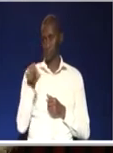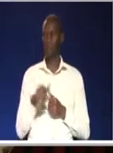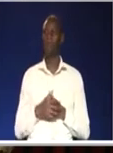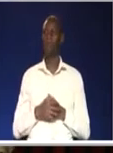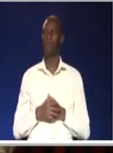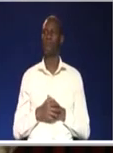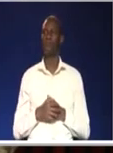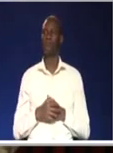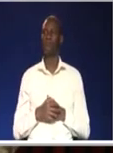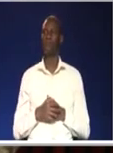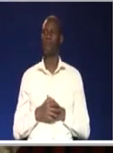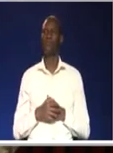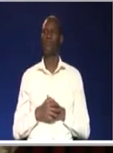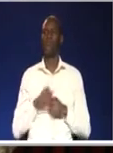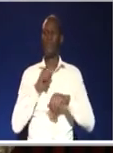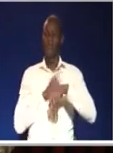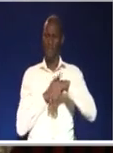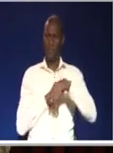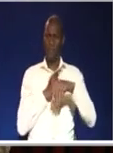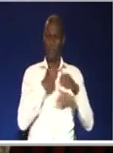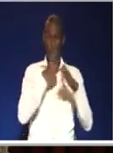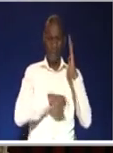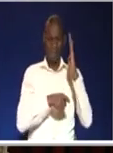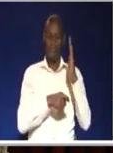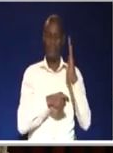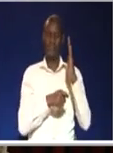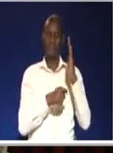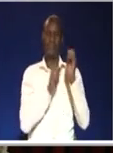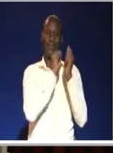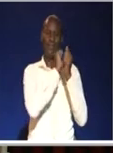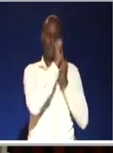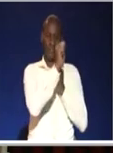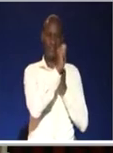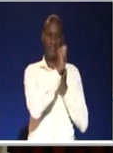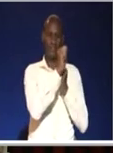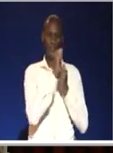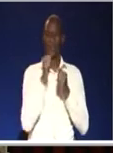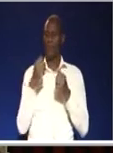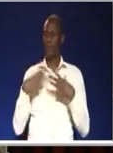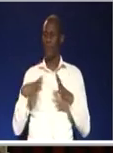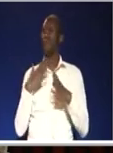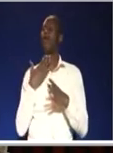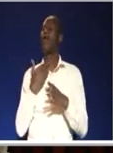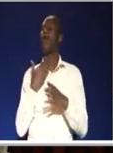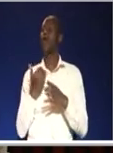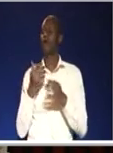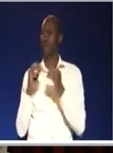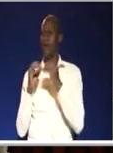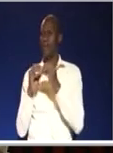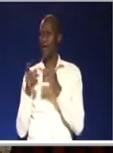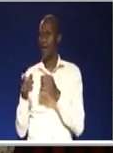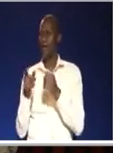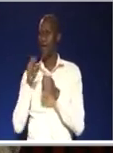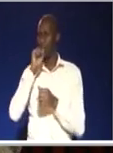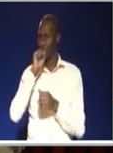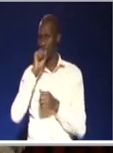When the price was 15 shillings, the quantity demanded was 50 loaves of